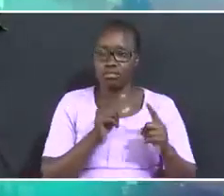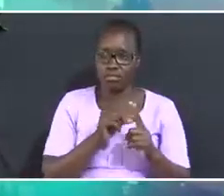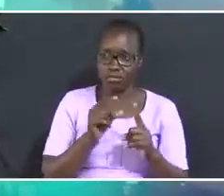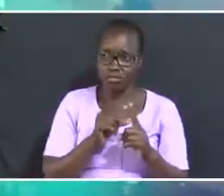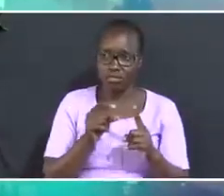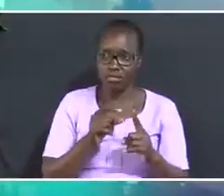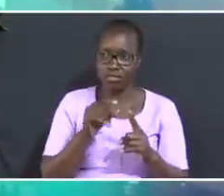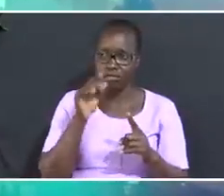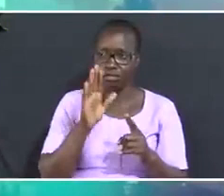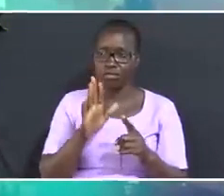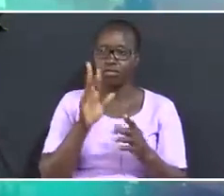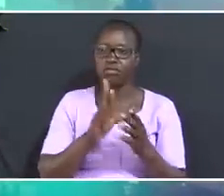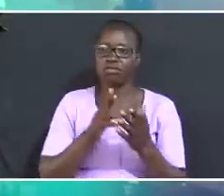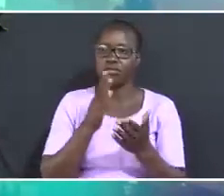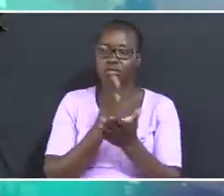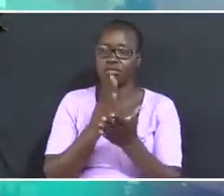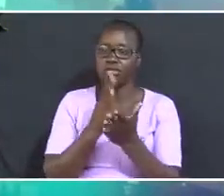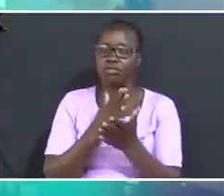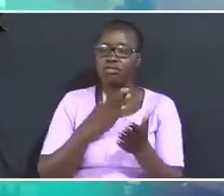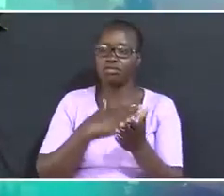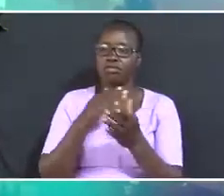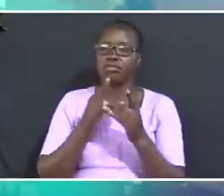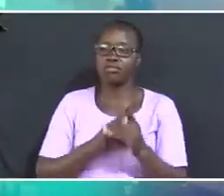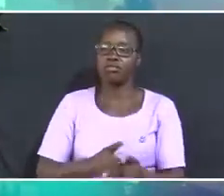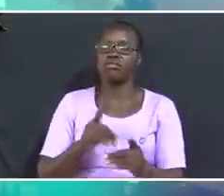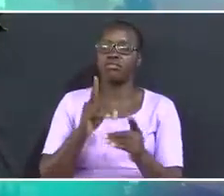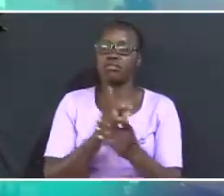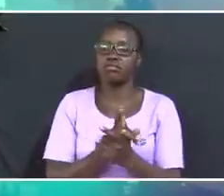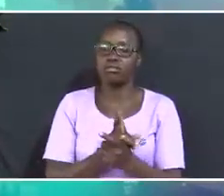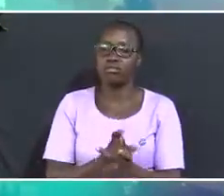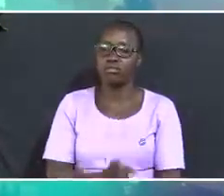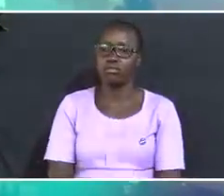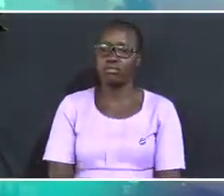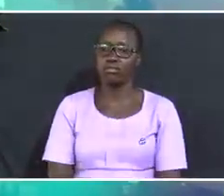word, you are my disciples indeed.